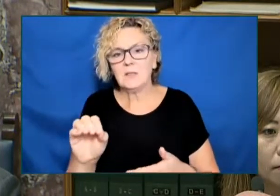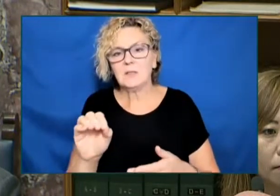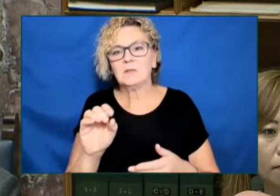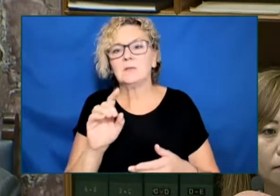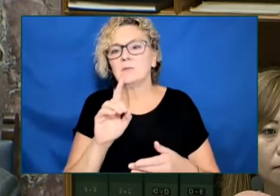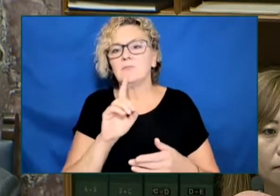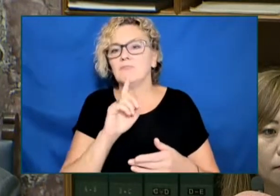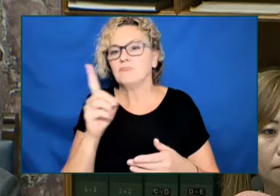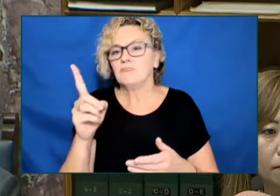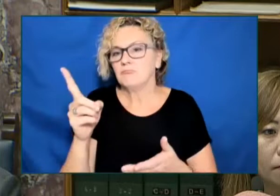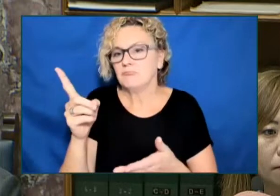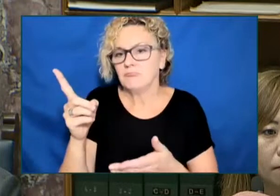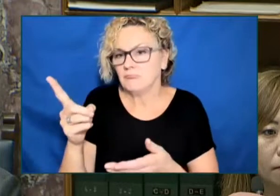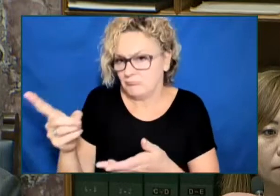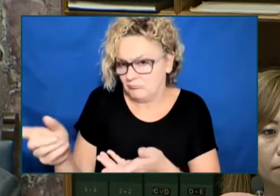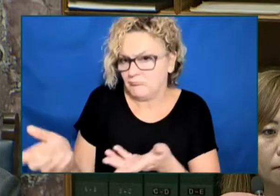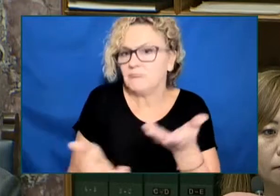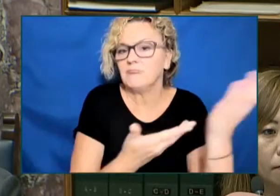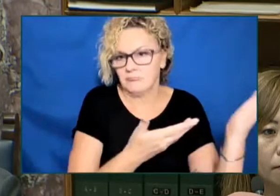logs are